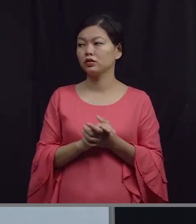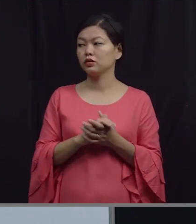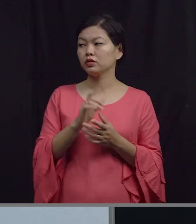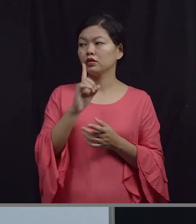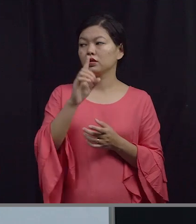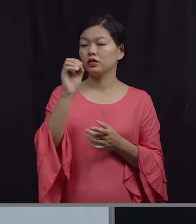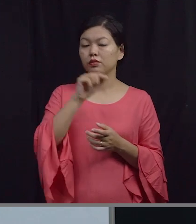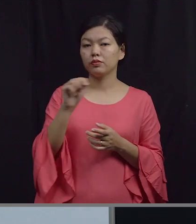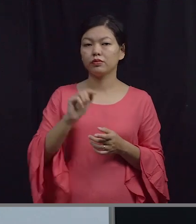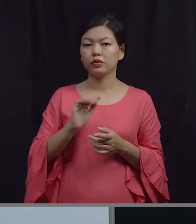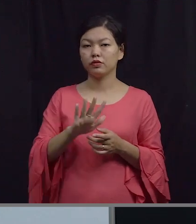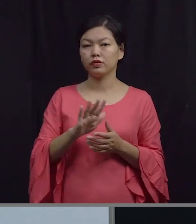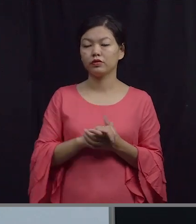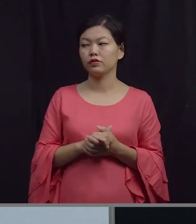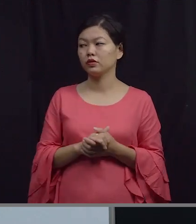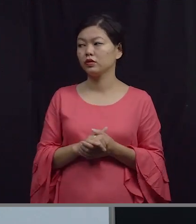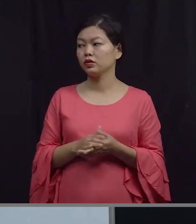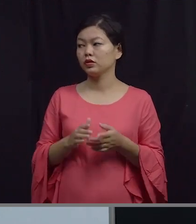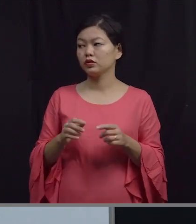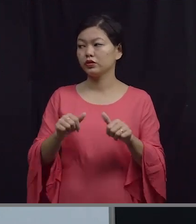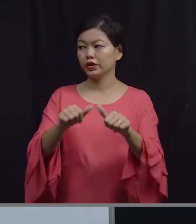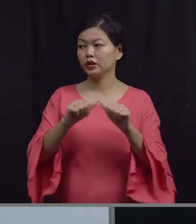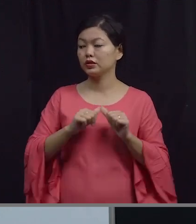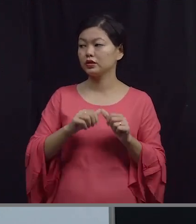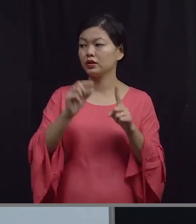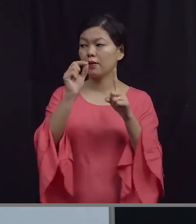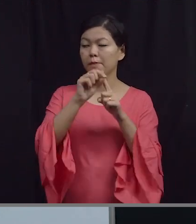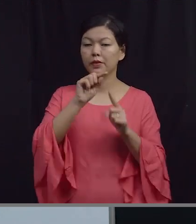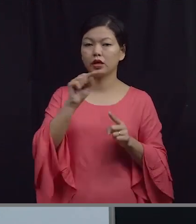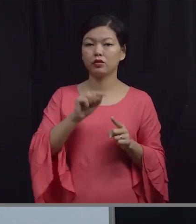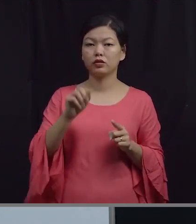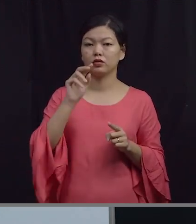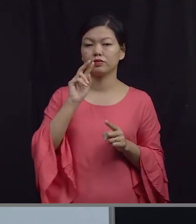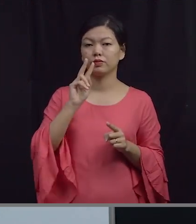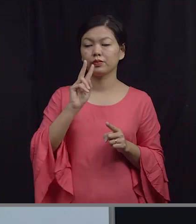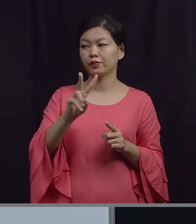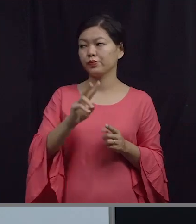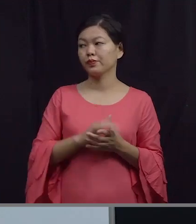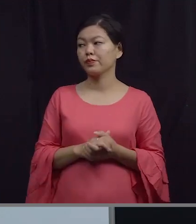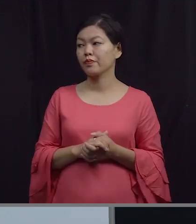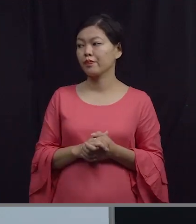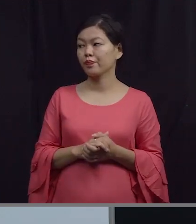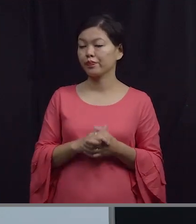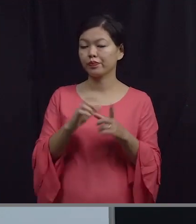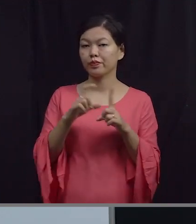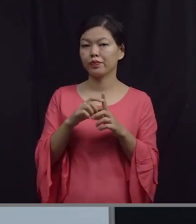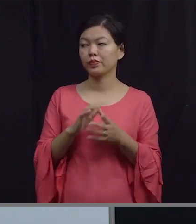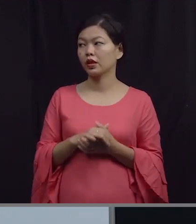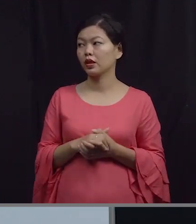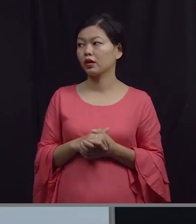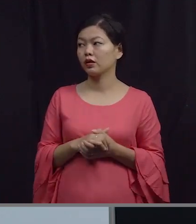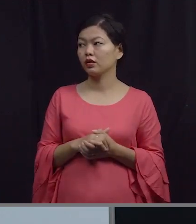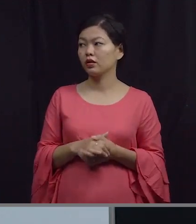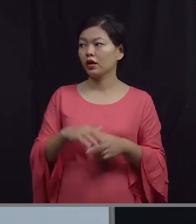meter inverse, or you can write diopter. So your answer will be what? For the focal length